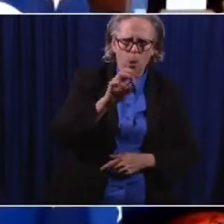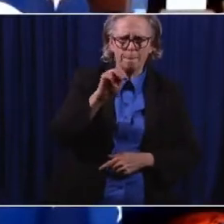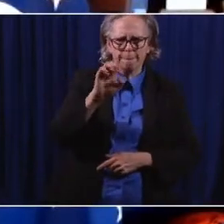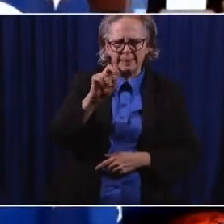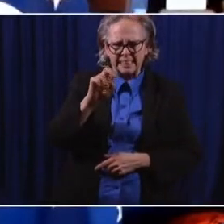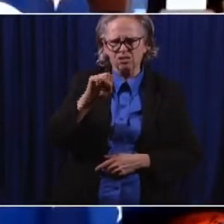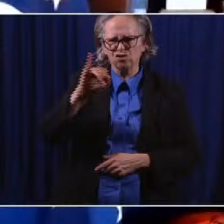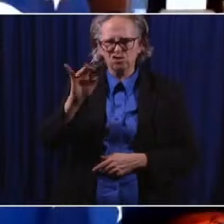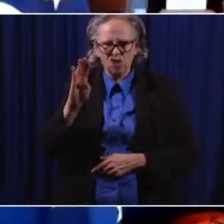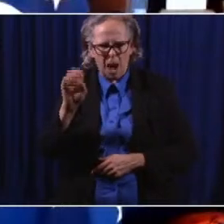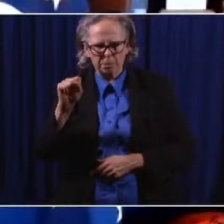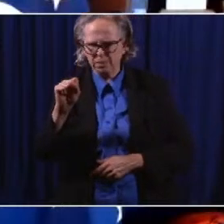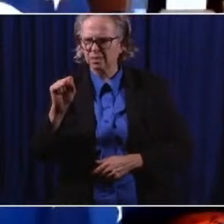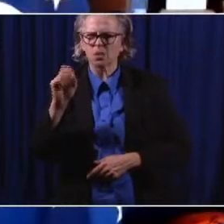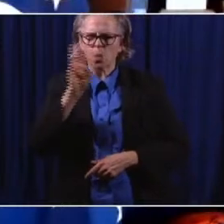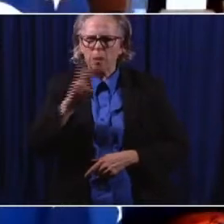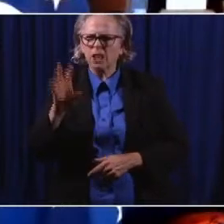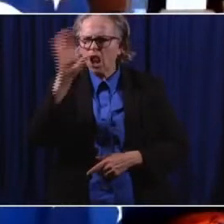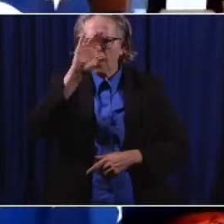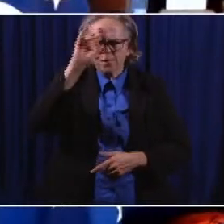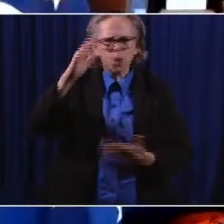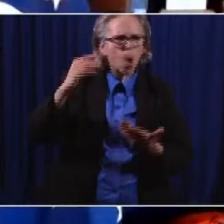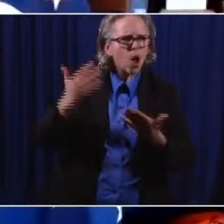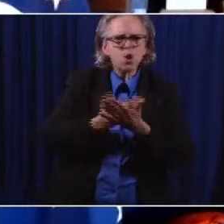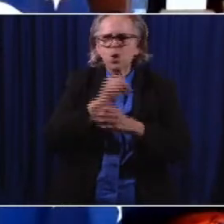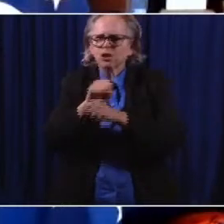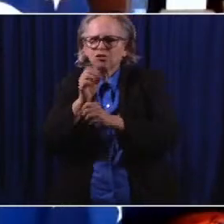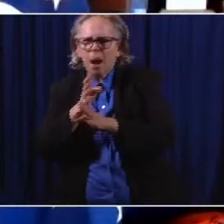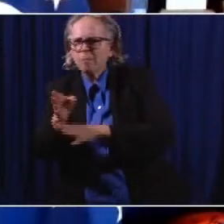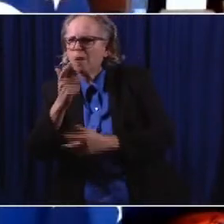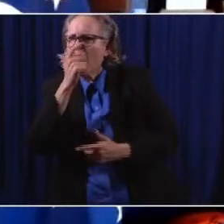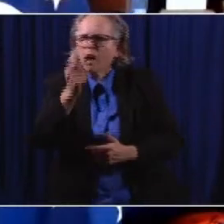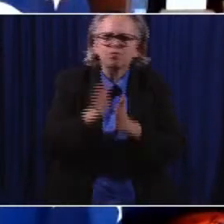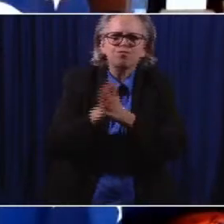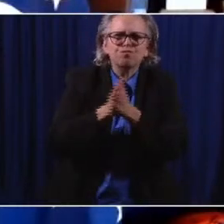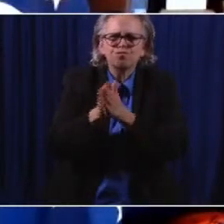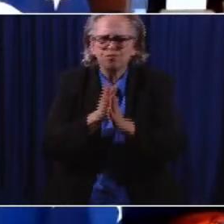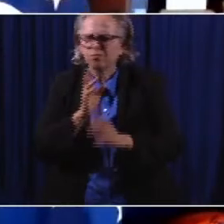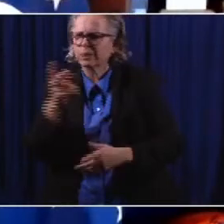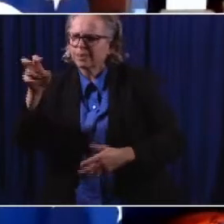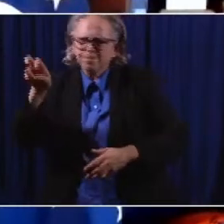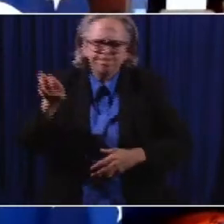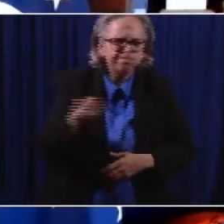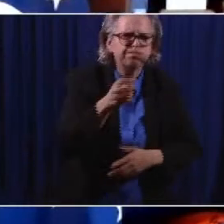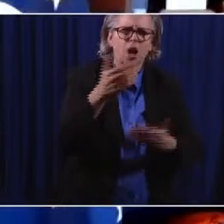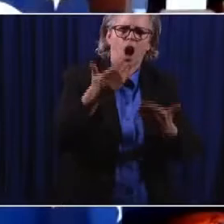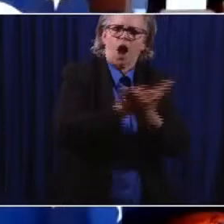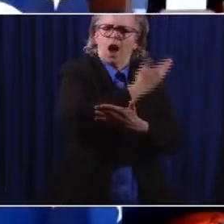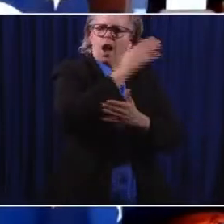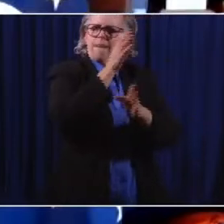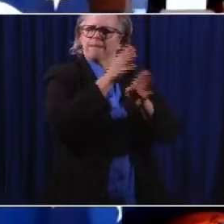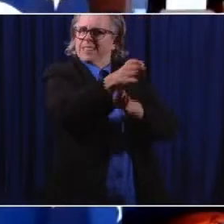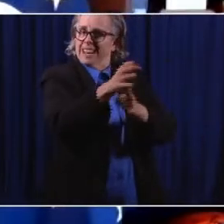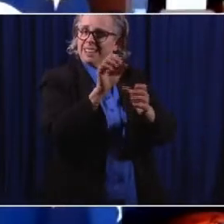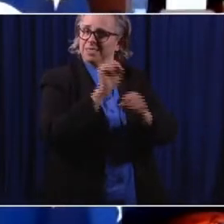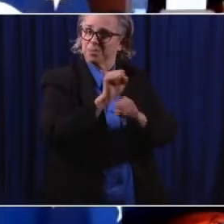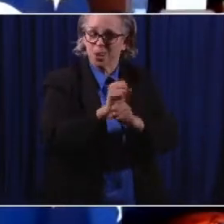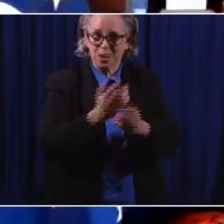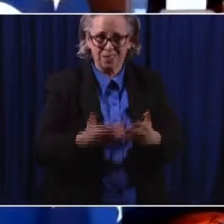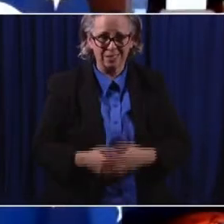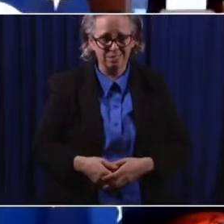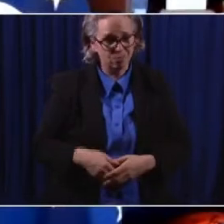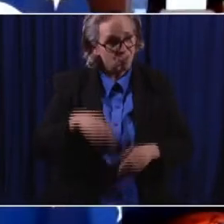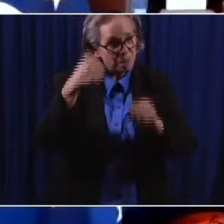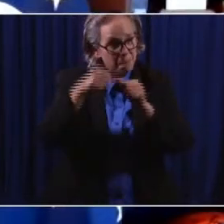career restarted as we begin to move forward, living with the coronavirus in our lives and doing